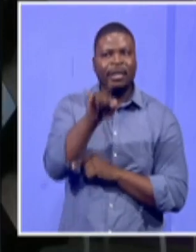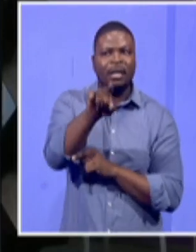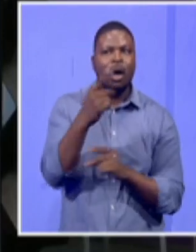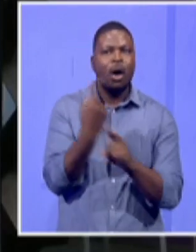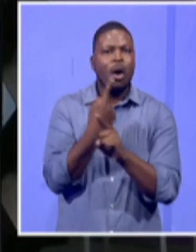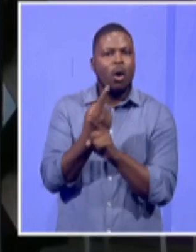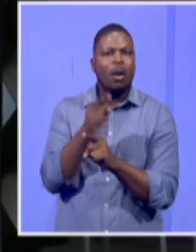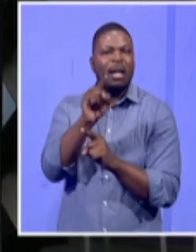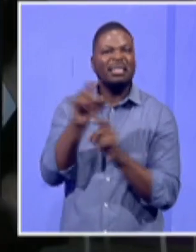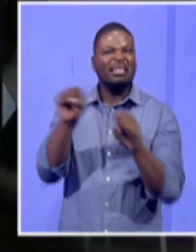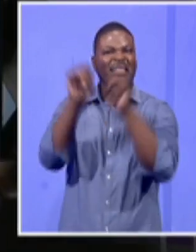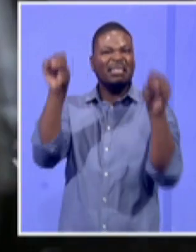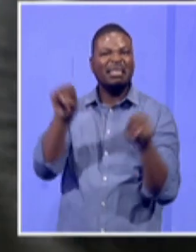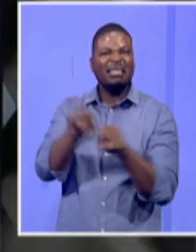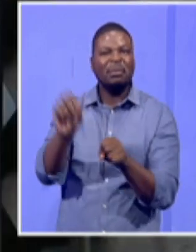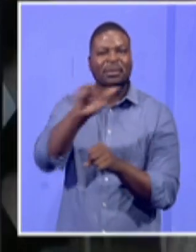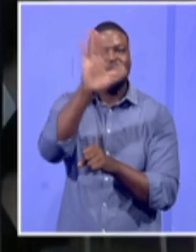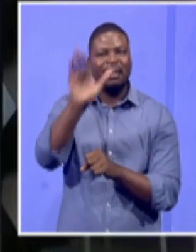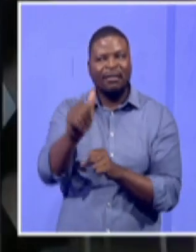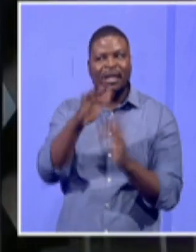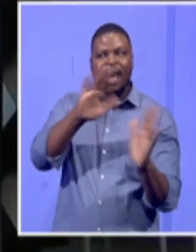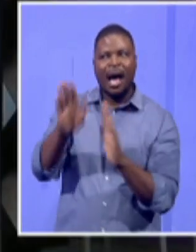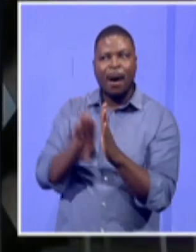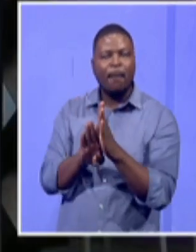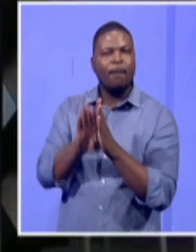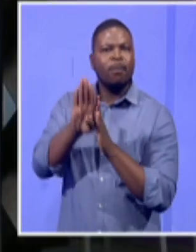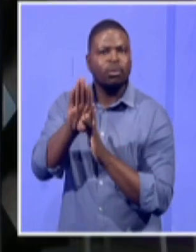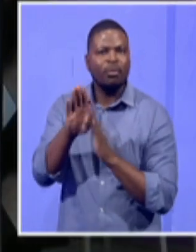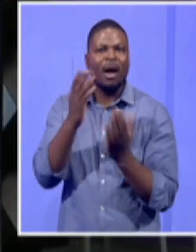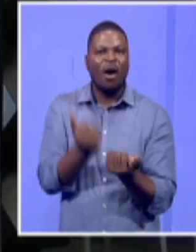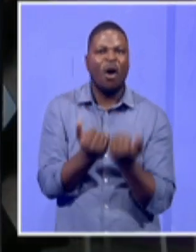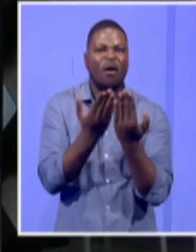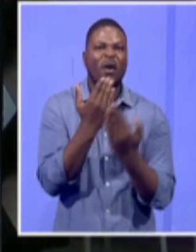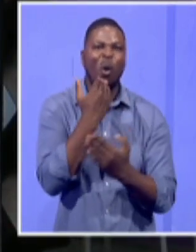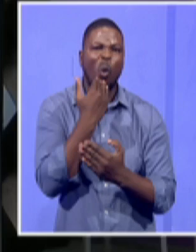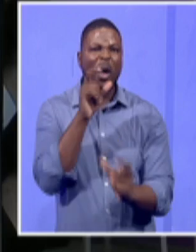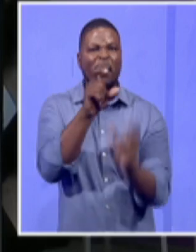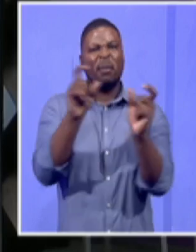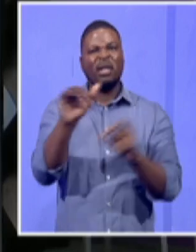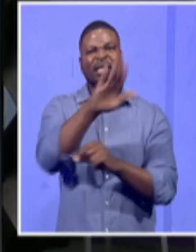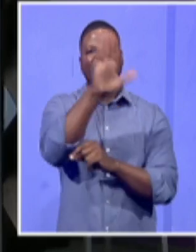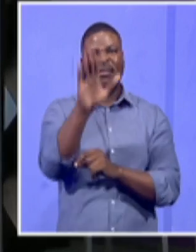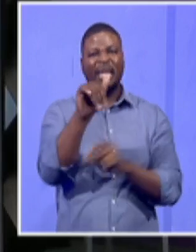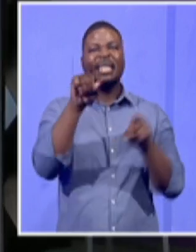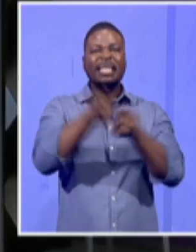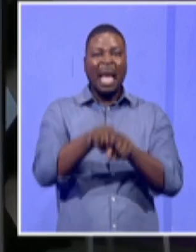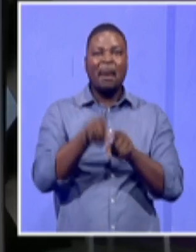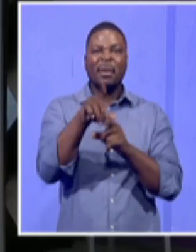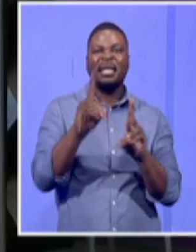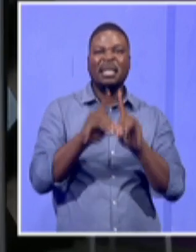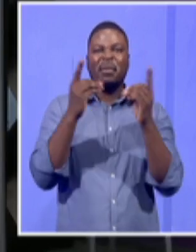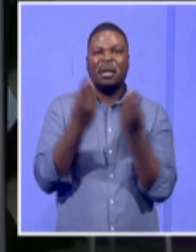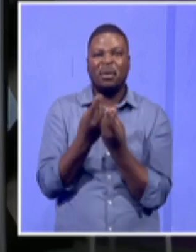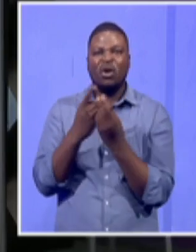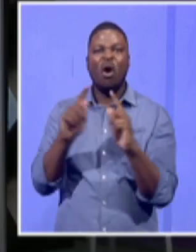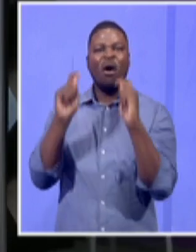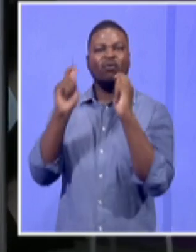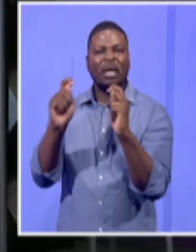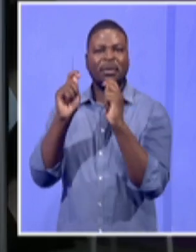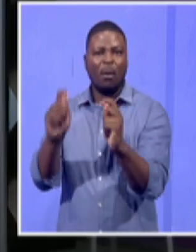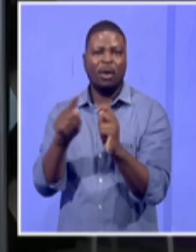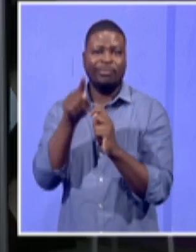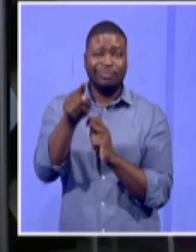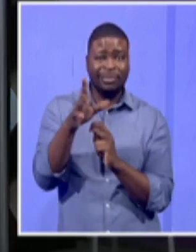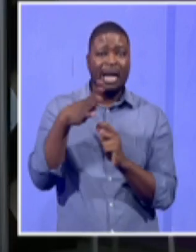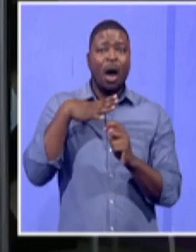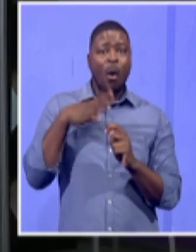the systems and services that it offers to South Africans. You remember quite recently, even the Department of Transport indicating that it really wants to